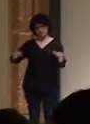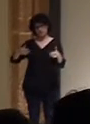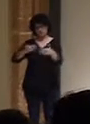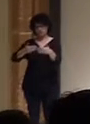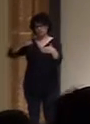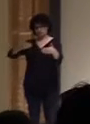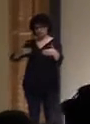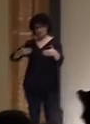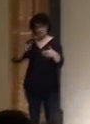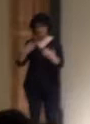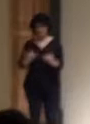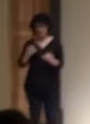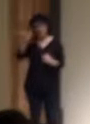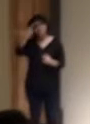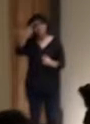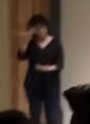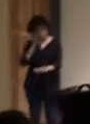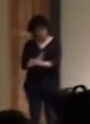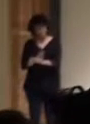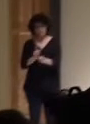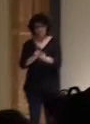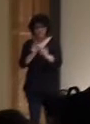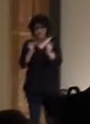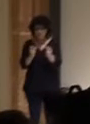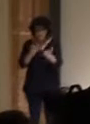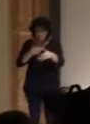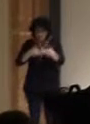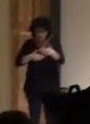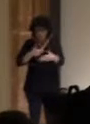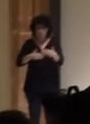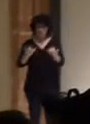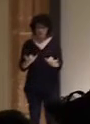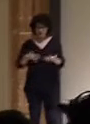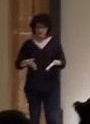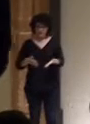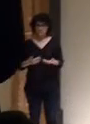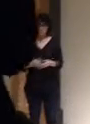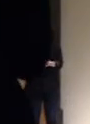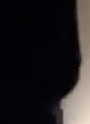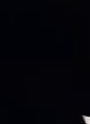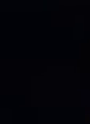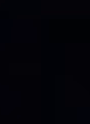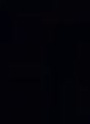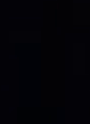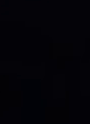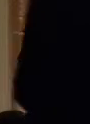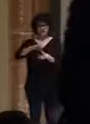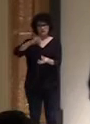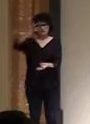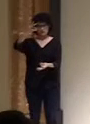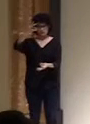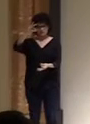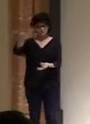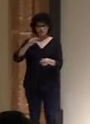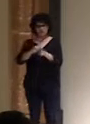possible and that it would be a unique opportunity to show a little bit about Porto, about the